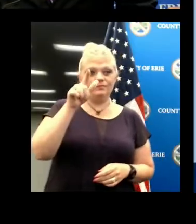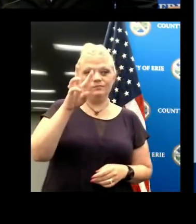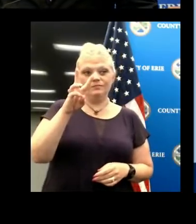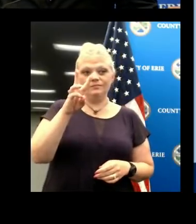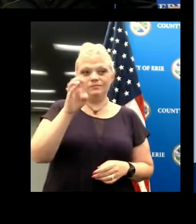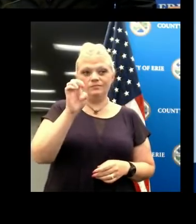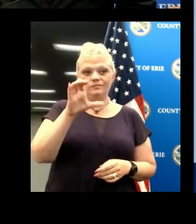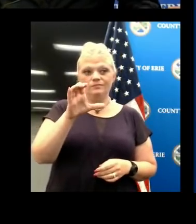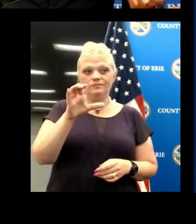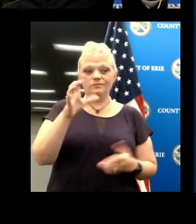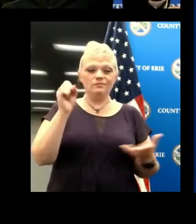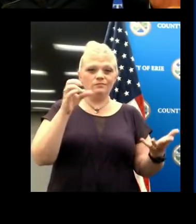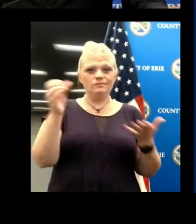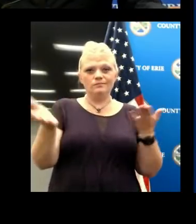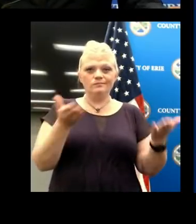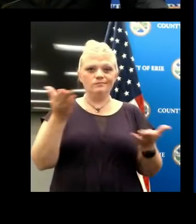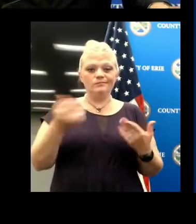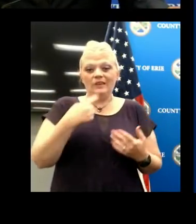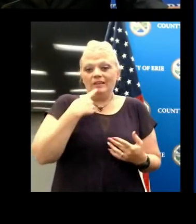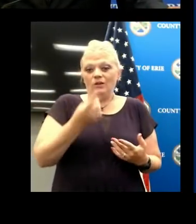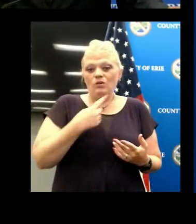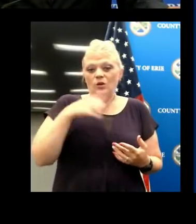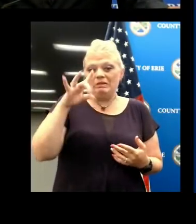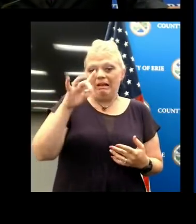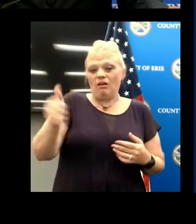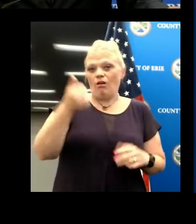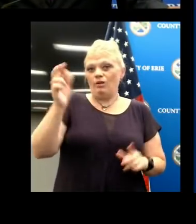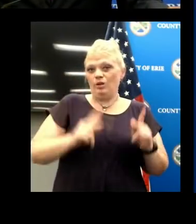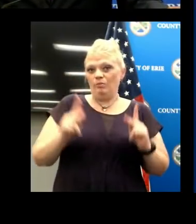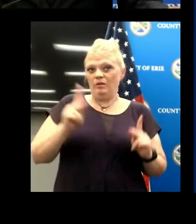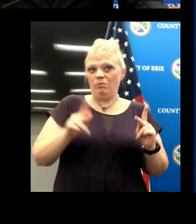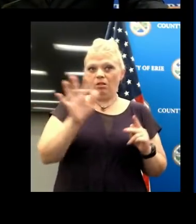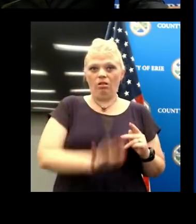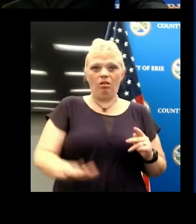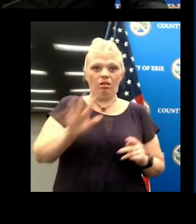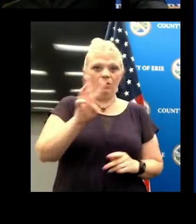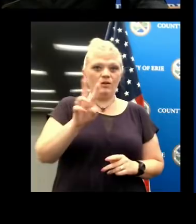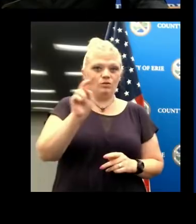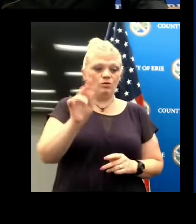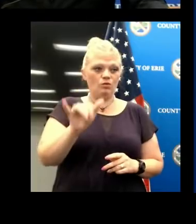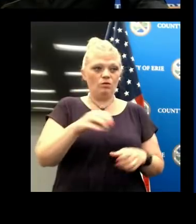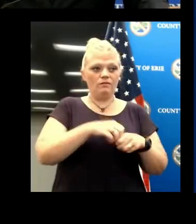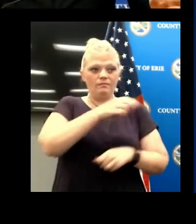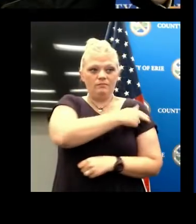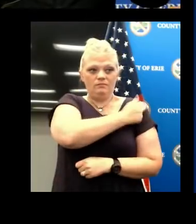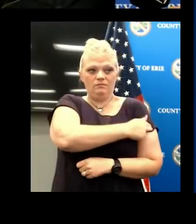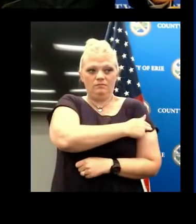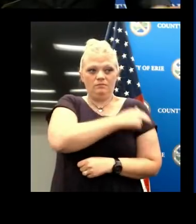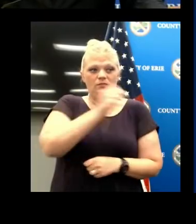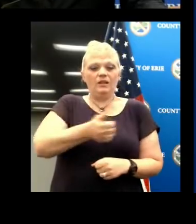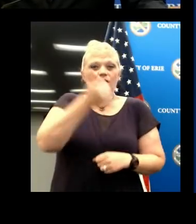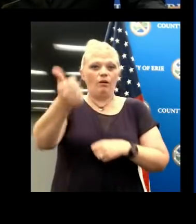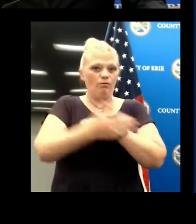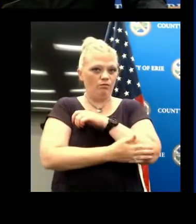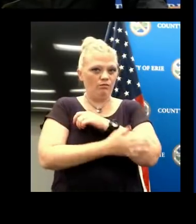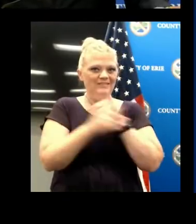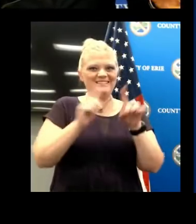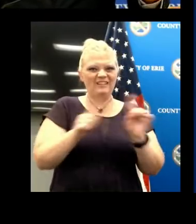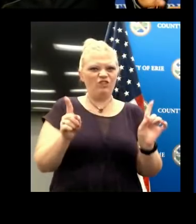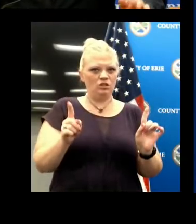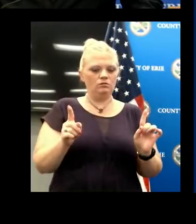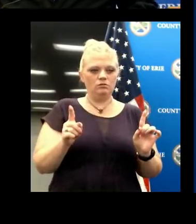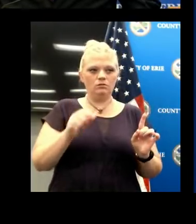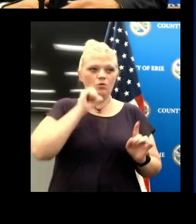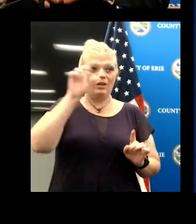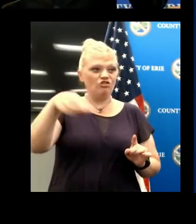in Erie County, so that just tells us that there were 8 other individuals across Western New York who are in a hospital in one of the other counties. So it's not